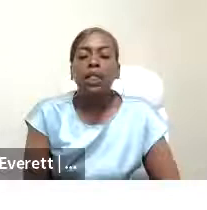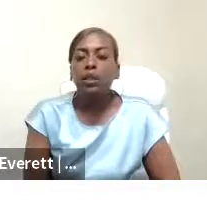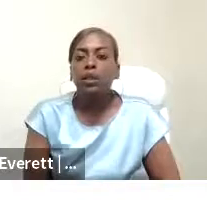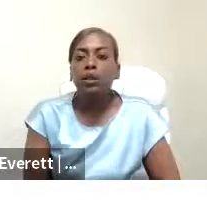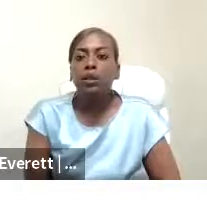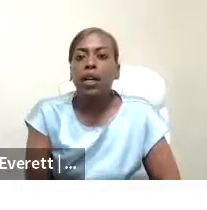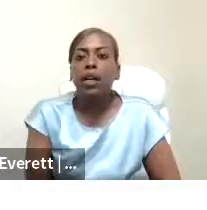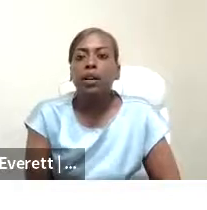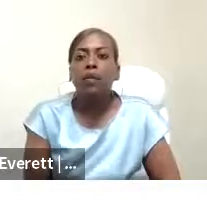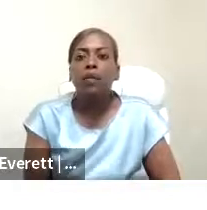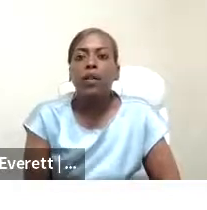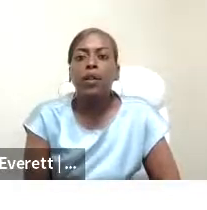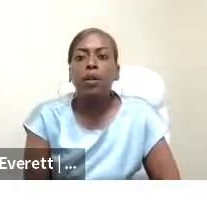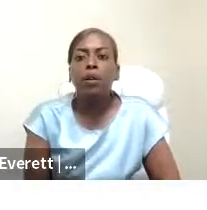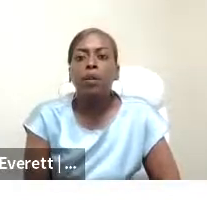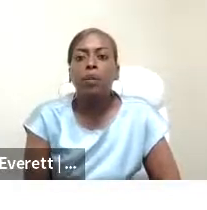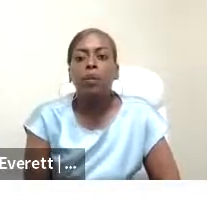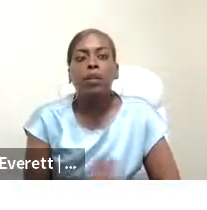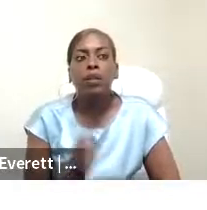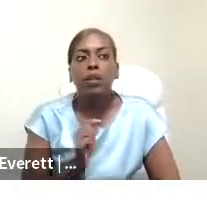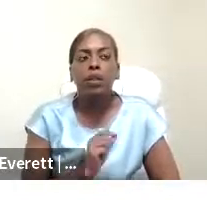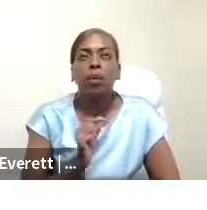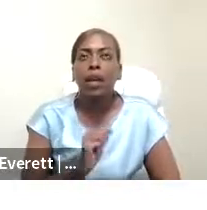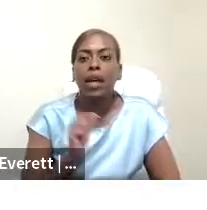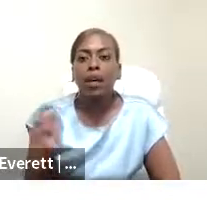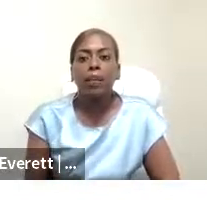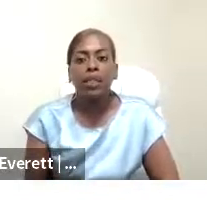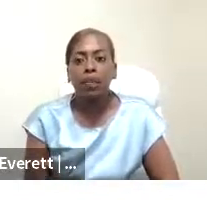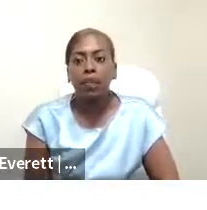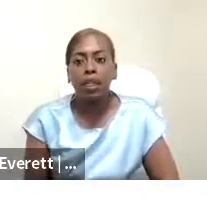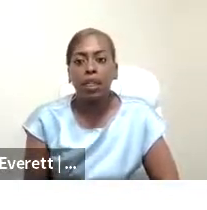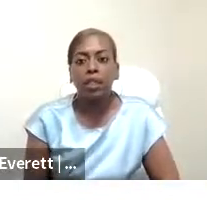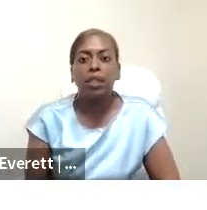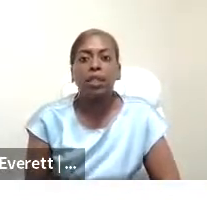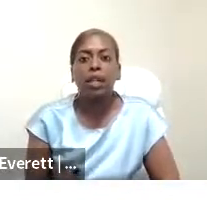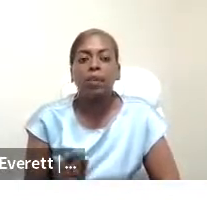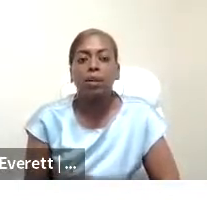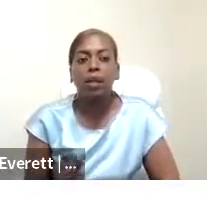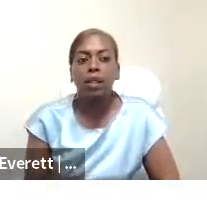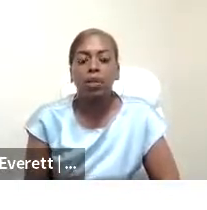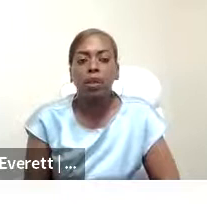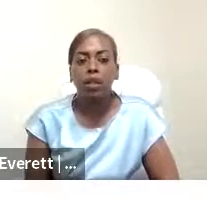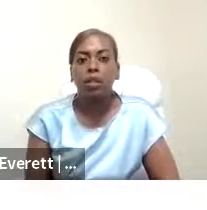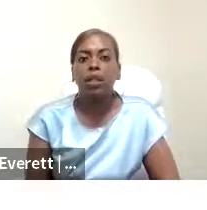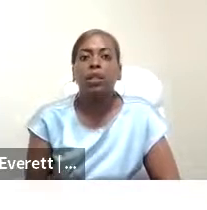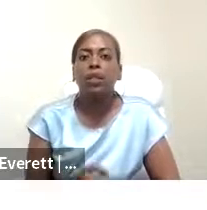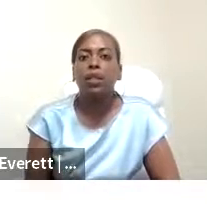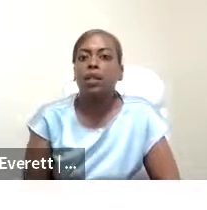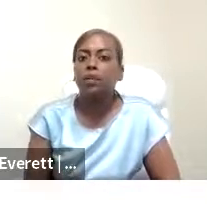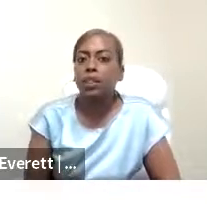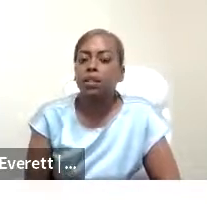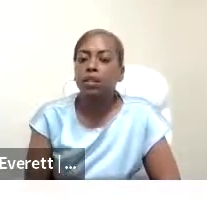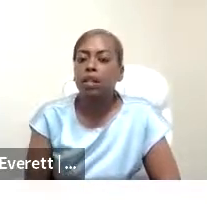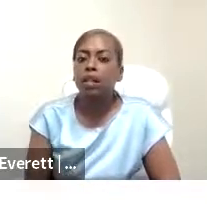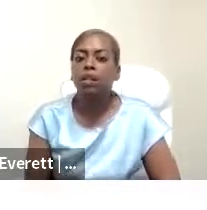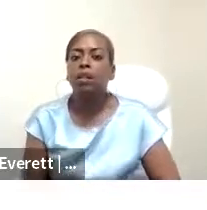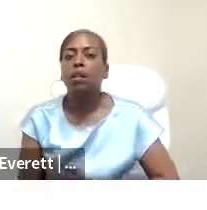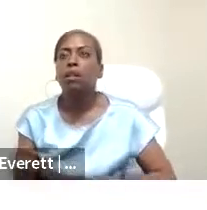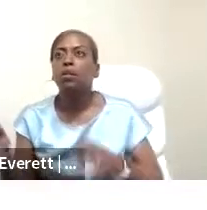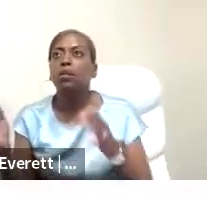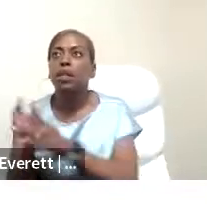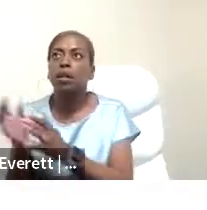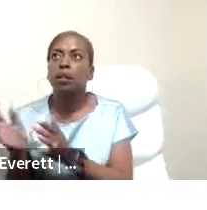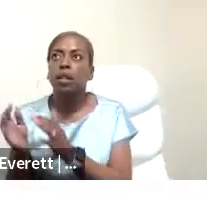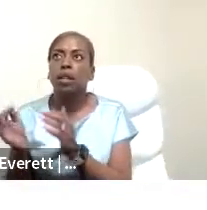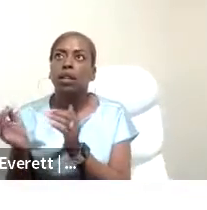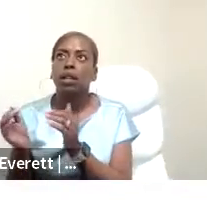So we do for the OPAT commission meetings, the community meetings, we give updates on,